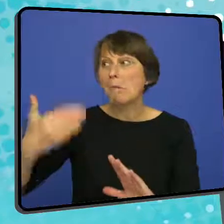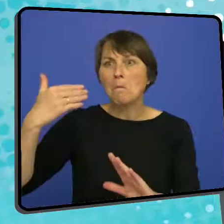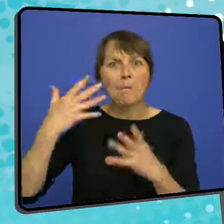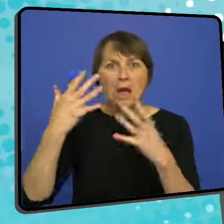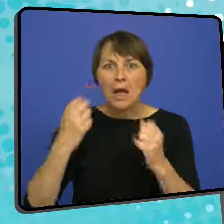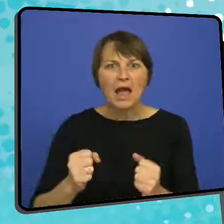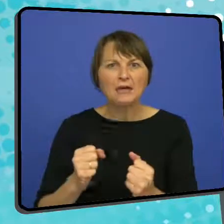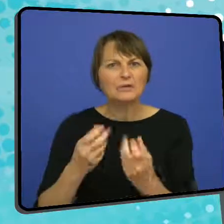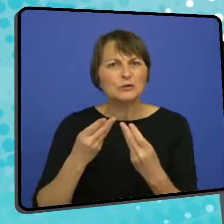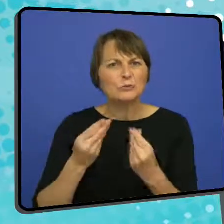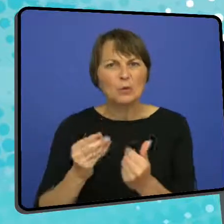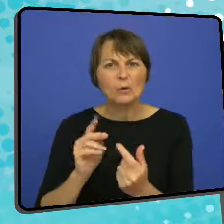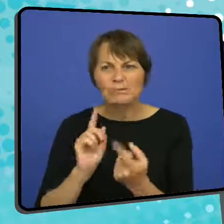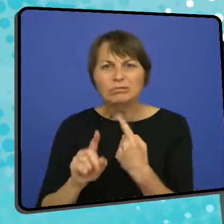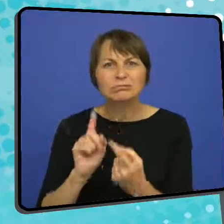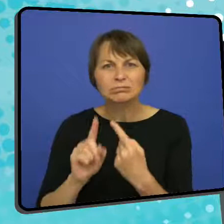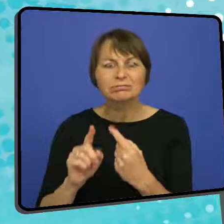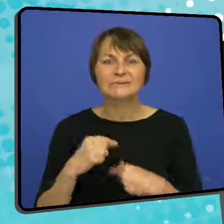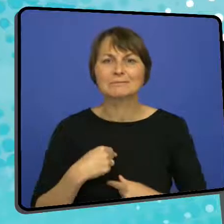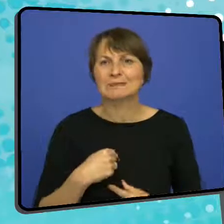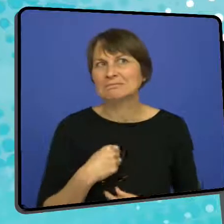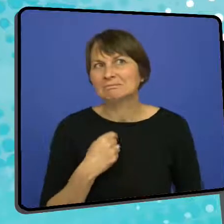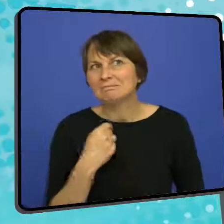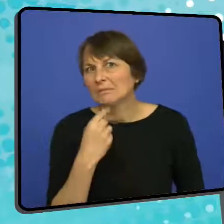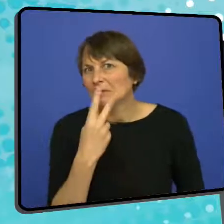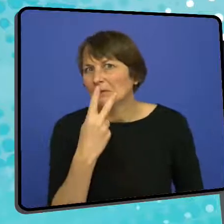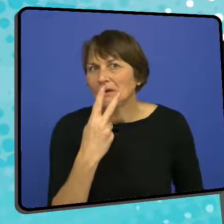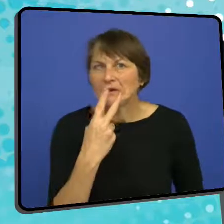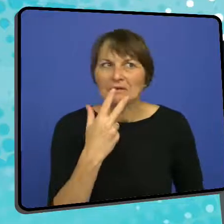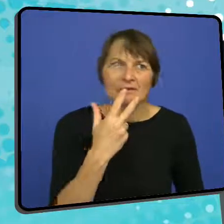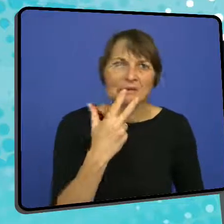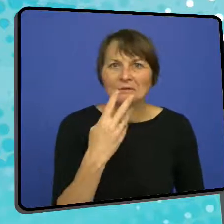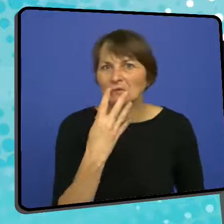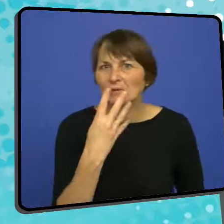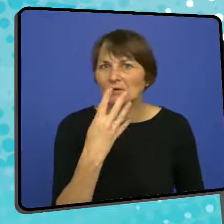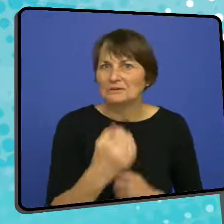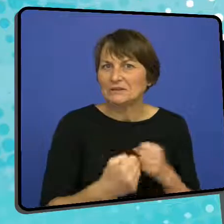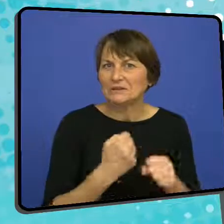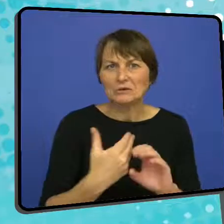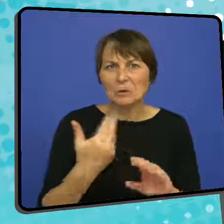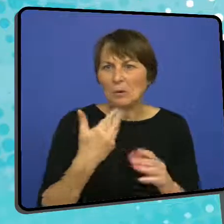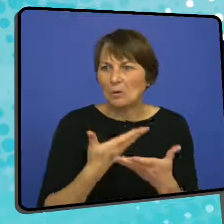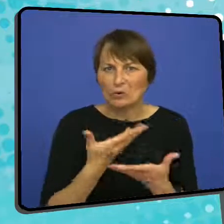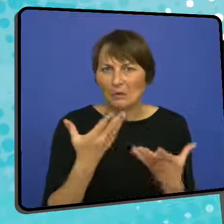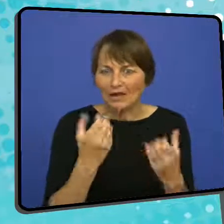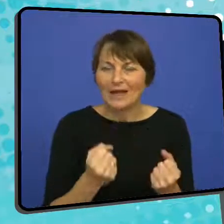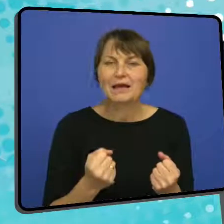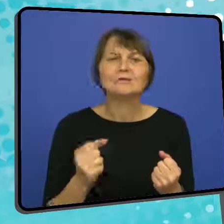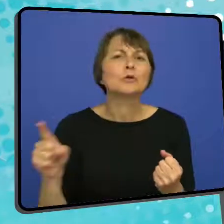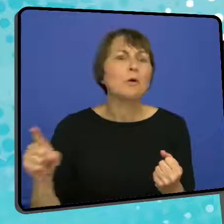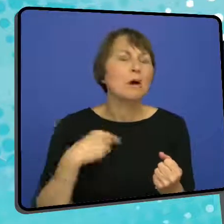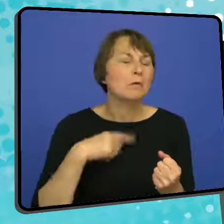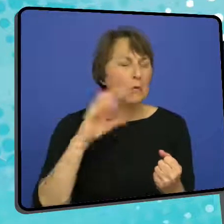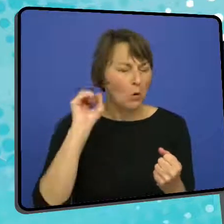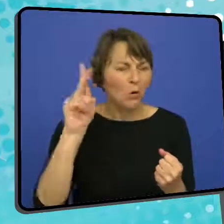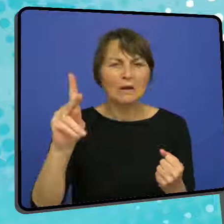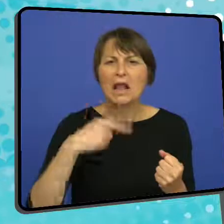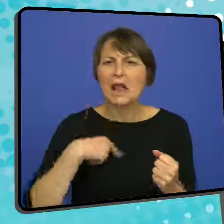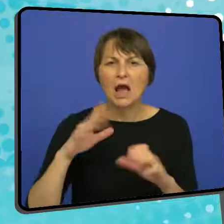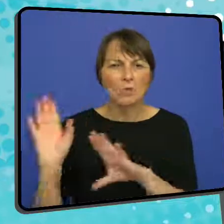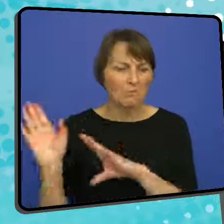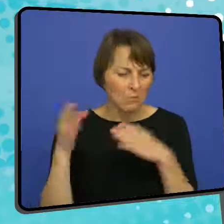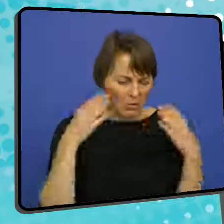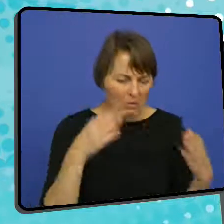years ago. It was really new. So I taught myself. I read some books. That's kind